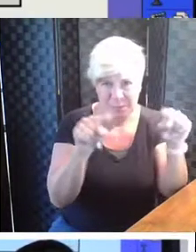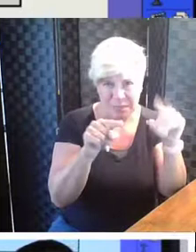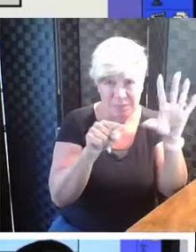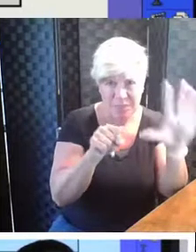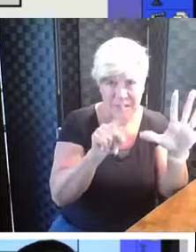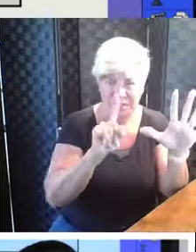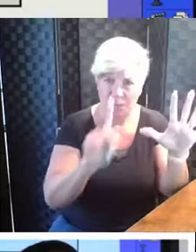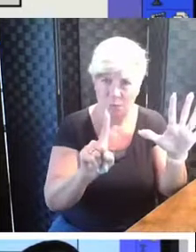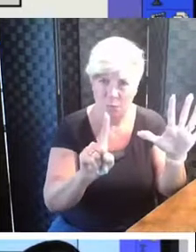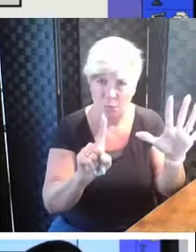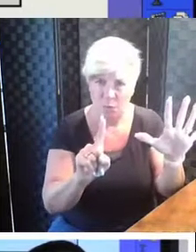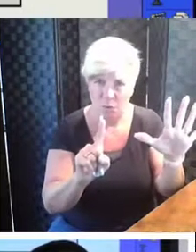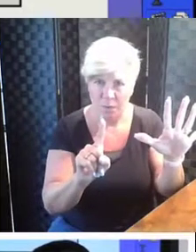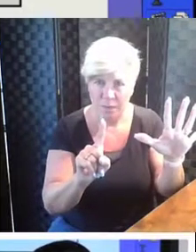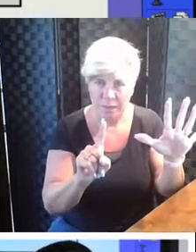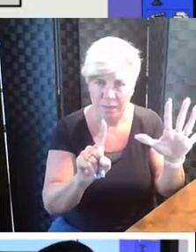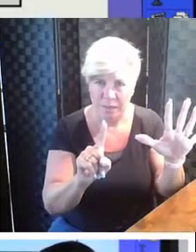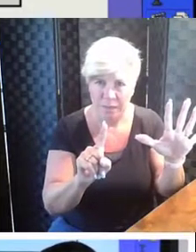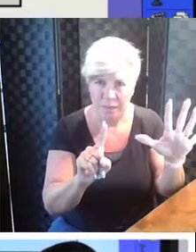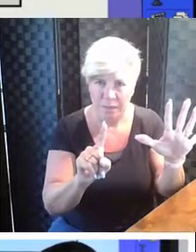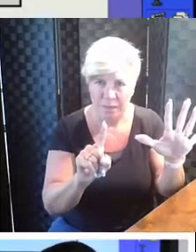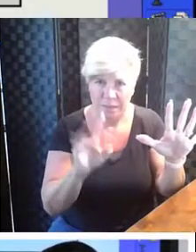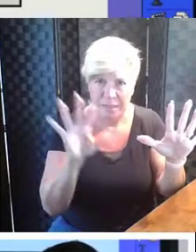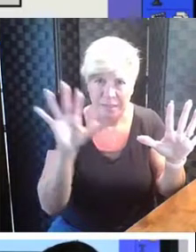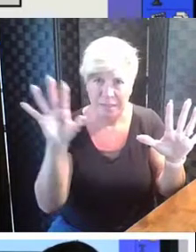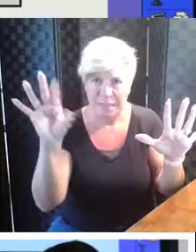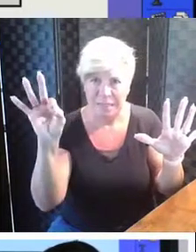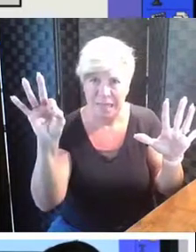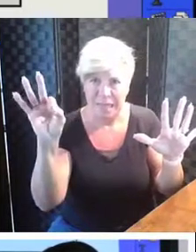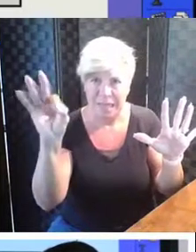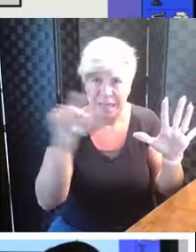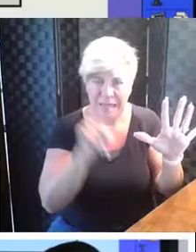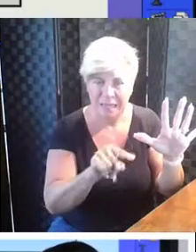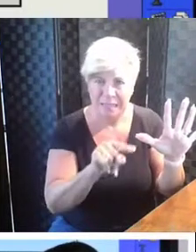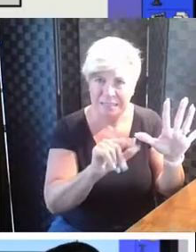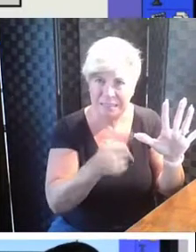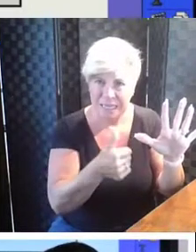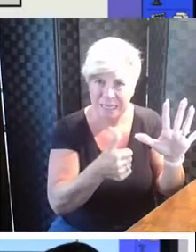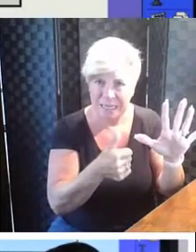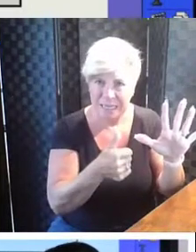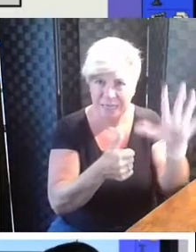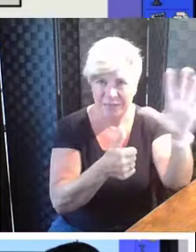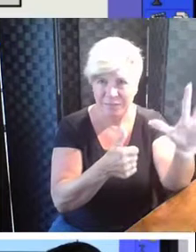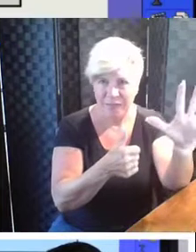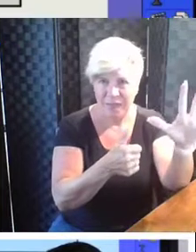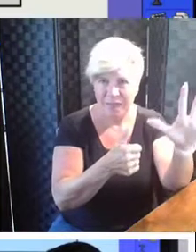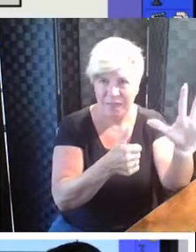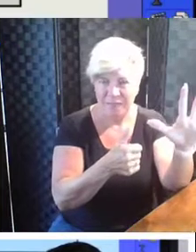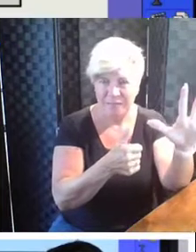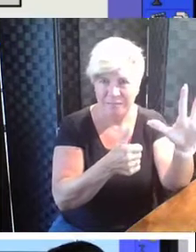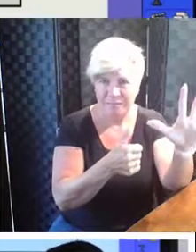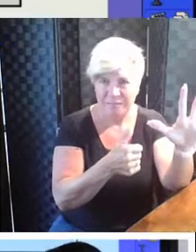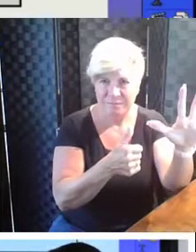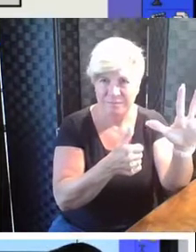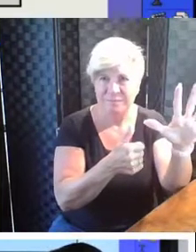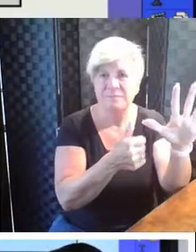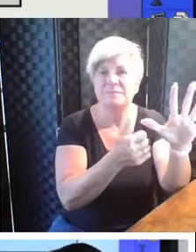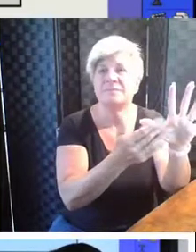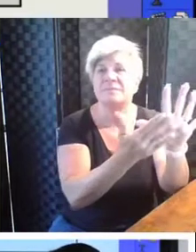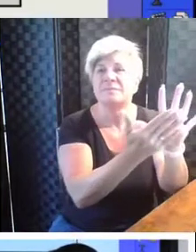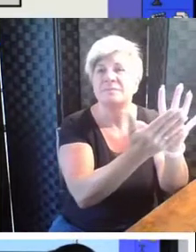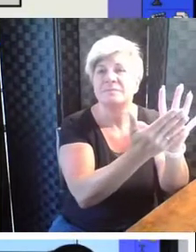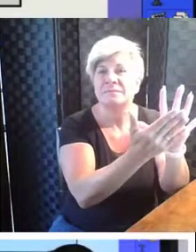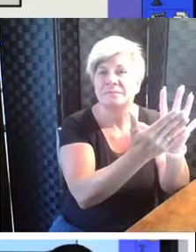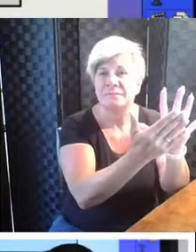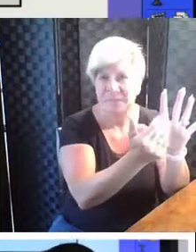into 5 and 1, then I can add my 1 and my 9 and get 10, and then add